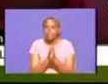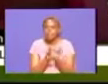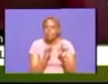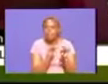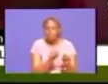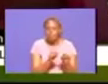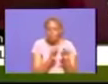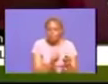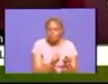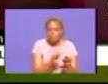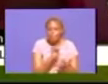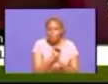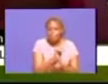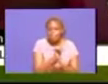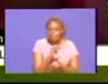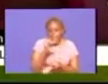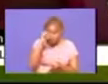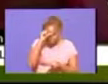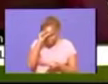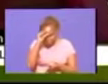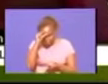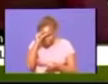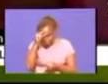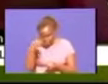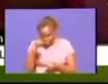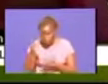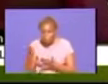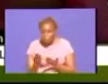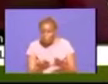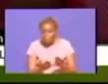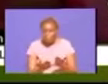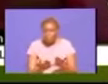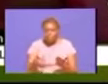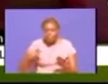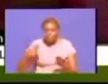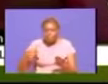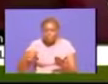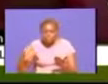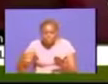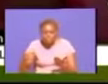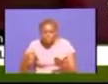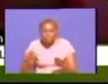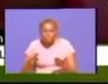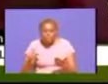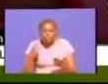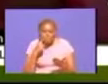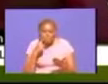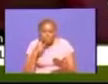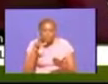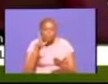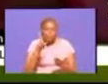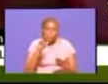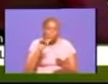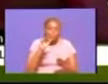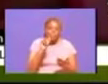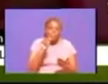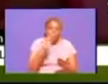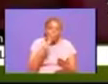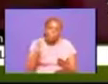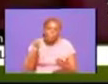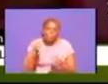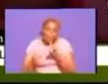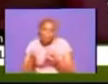know, that the government for bringing up machineries that we have never witnessed before in Kiambaa. Kiambaa election